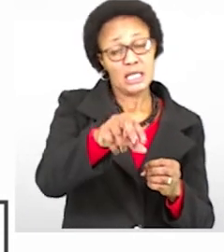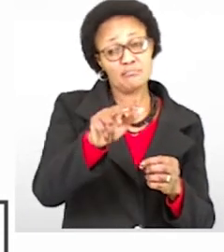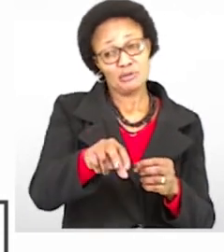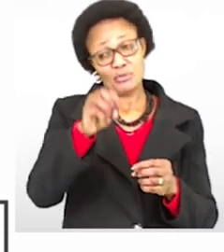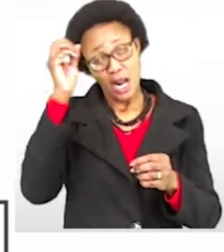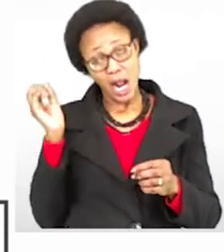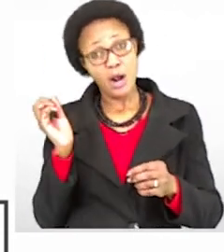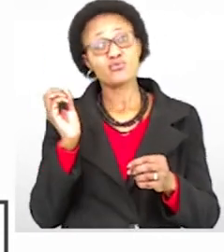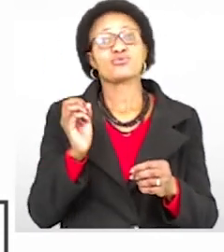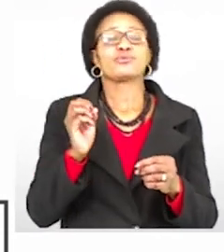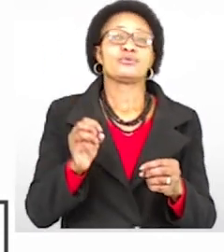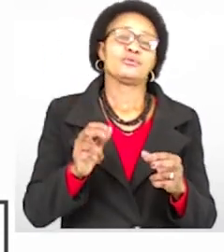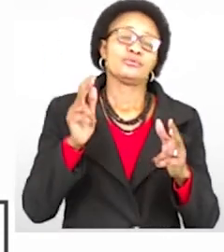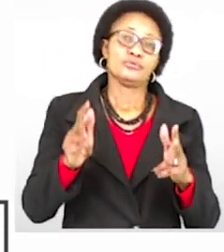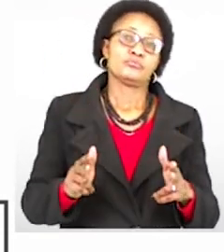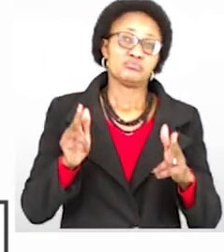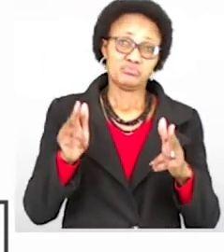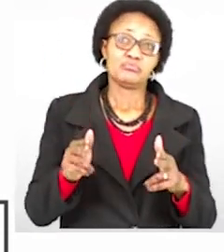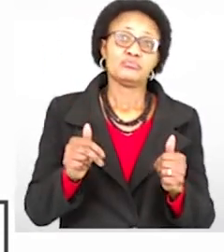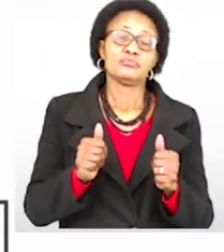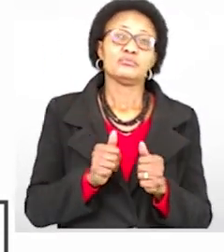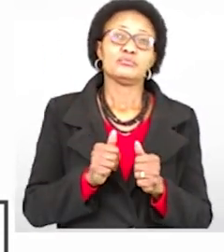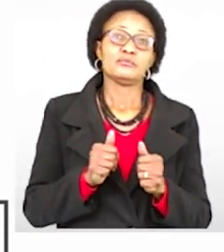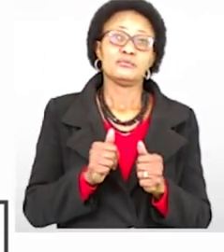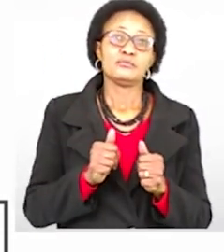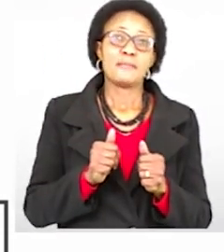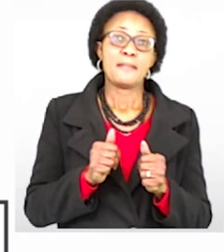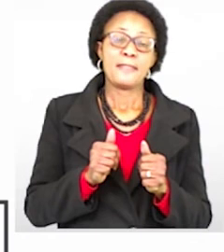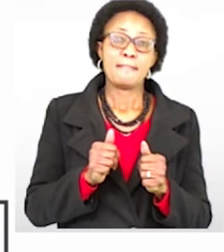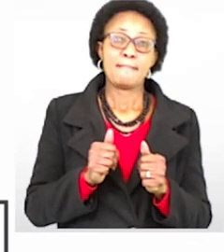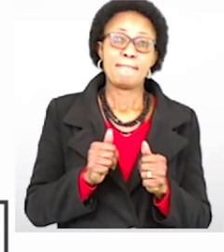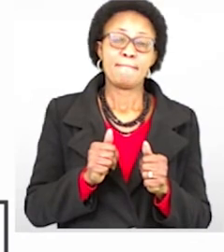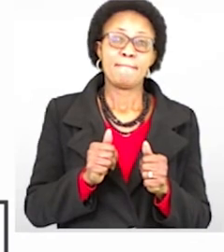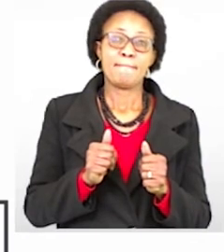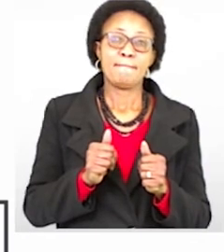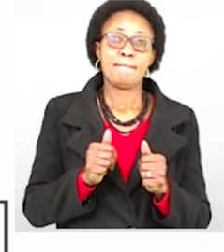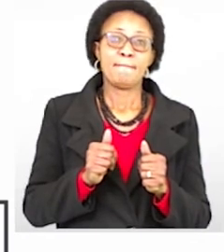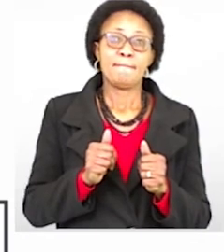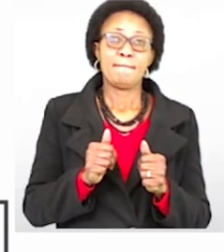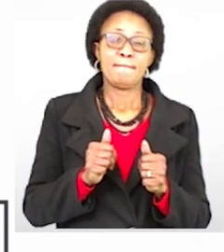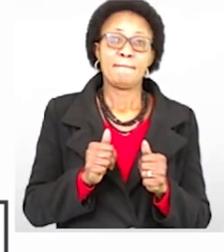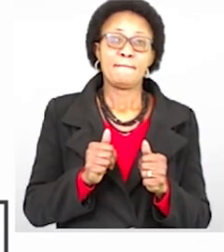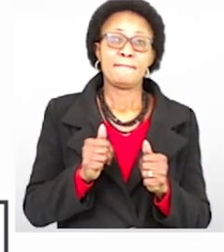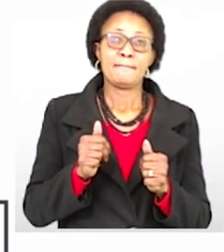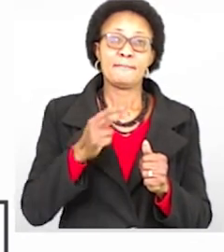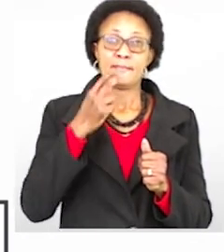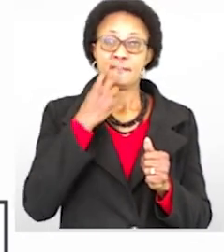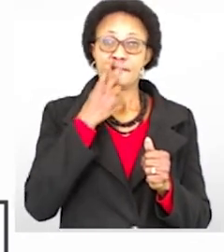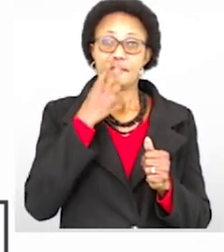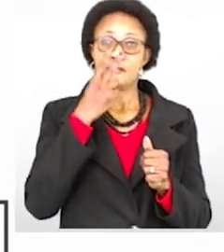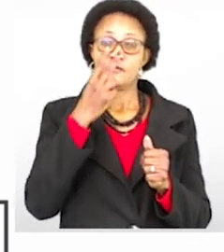I want you to take a look and try and look for the train tracks that you saw in the picture before you saw the